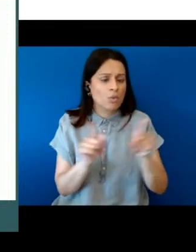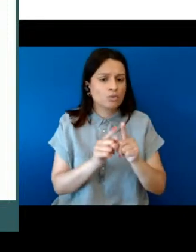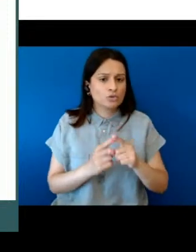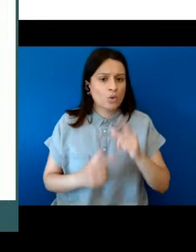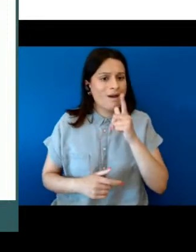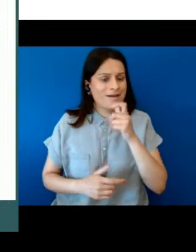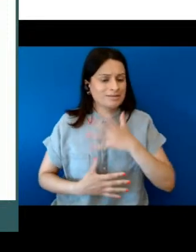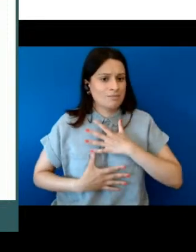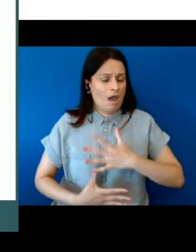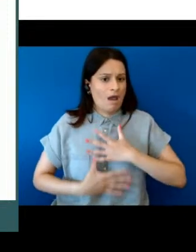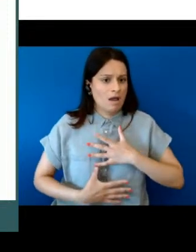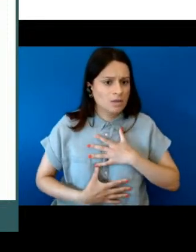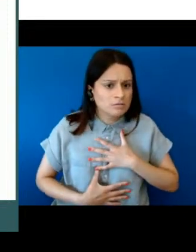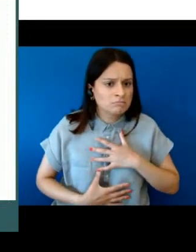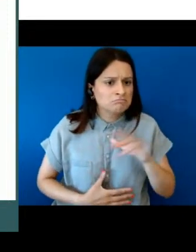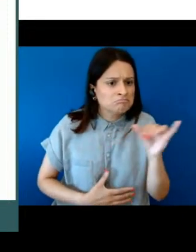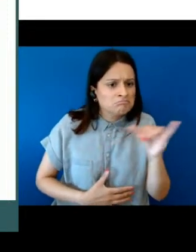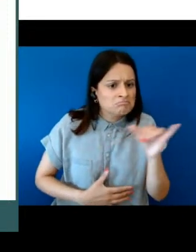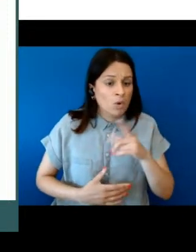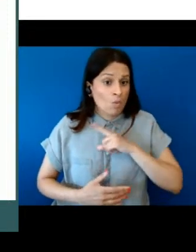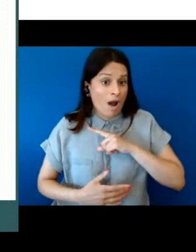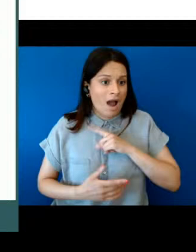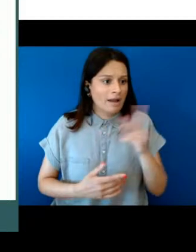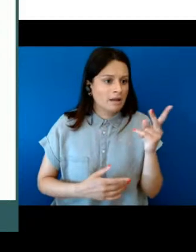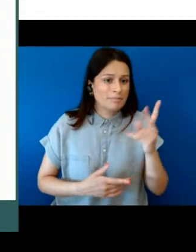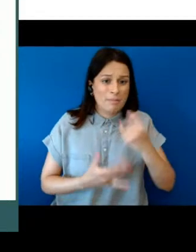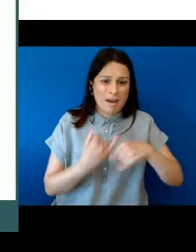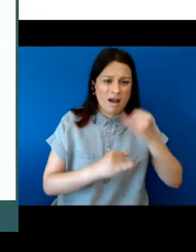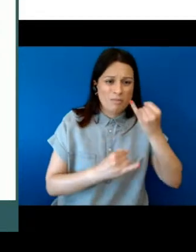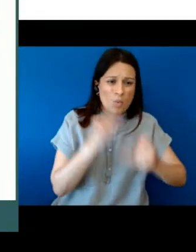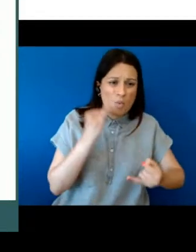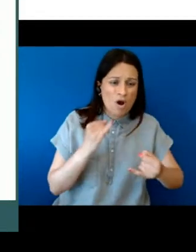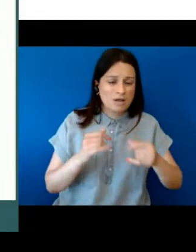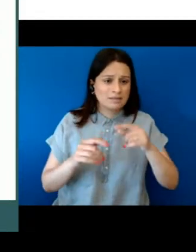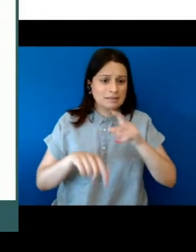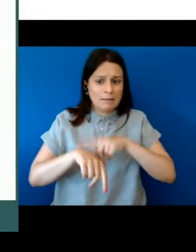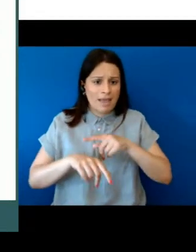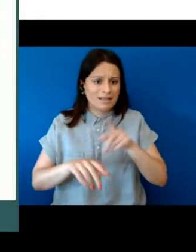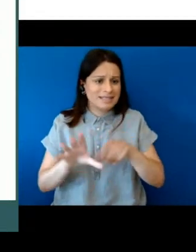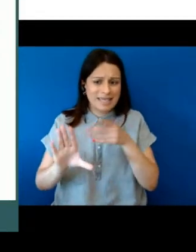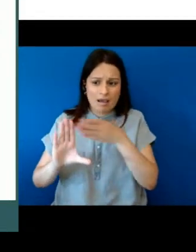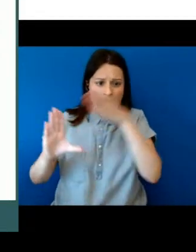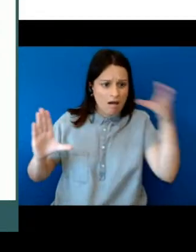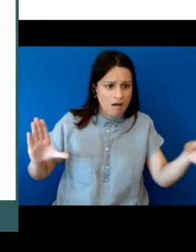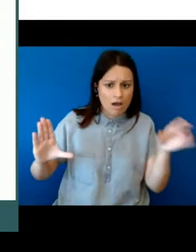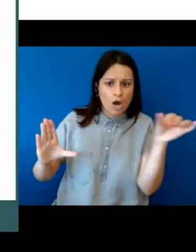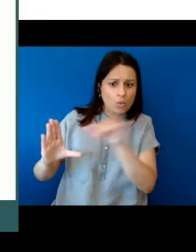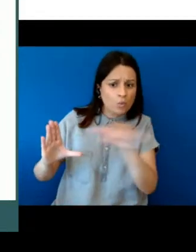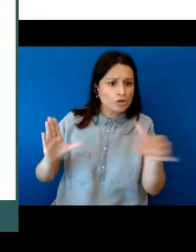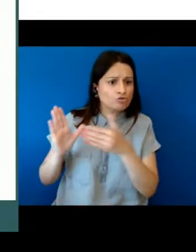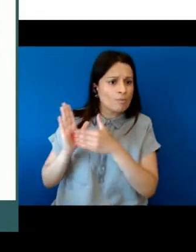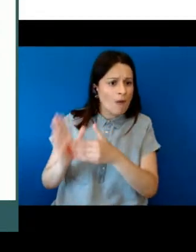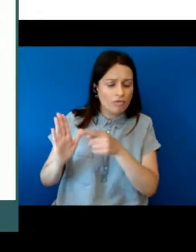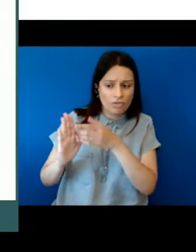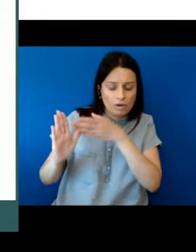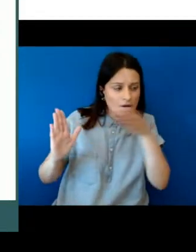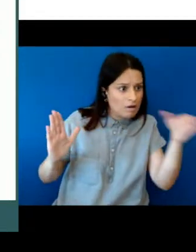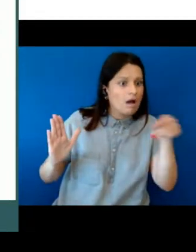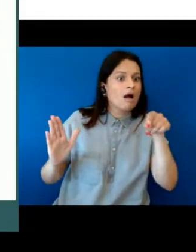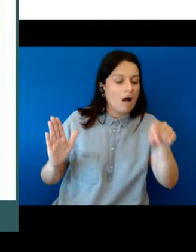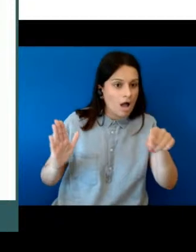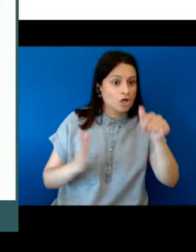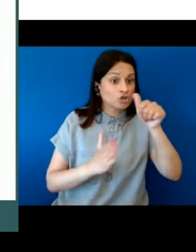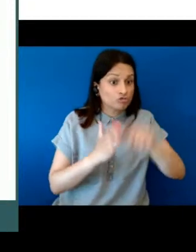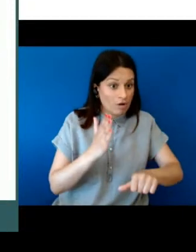that their asthma gets worse at a particular time of year. So just having those trigger factors